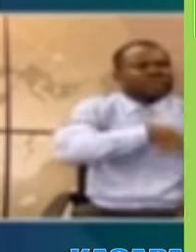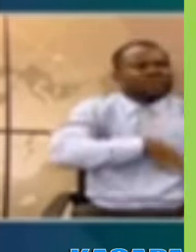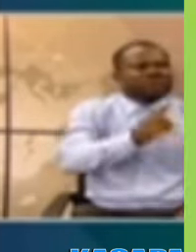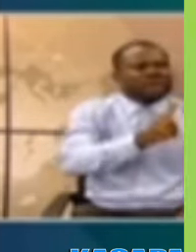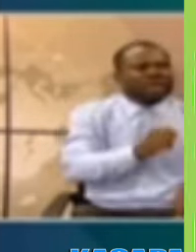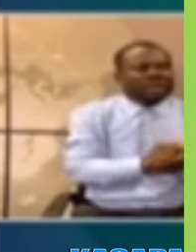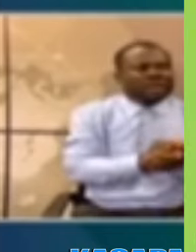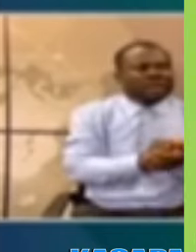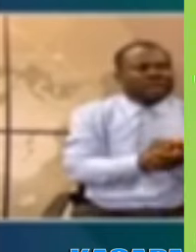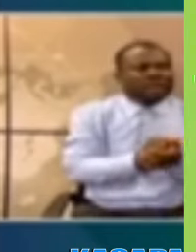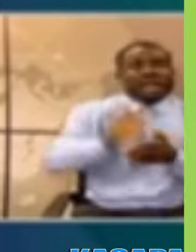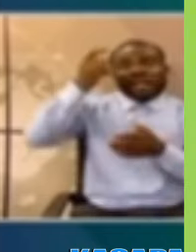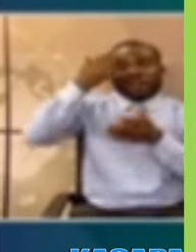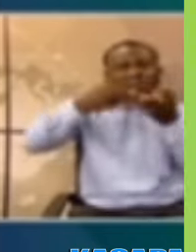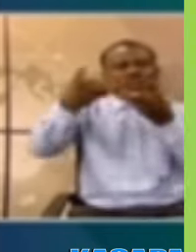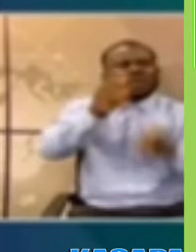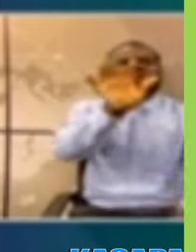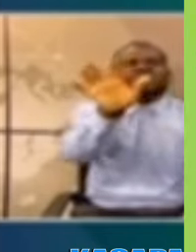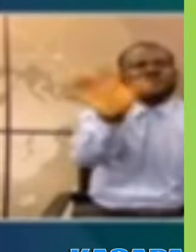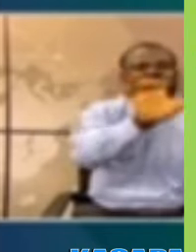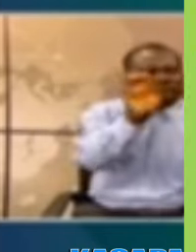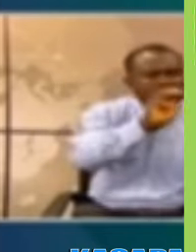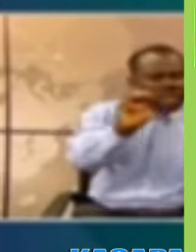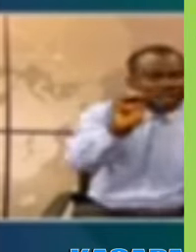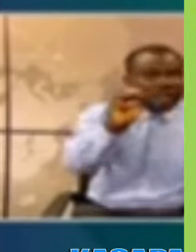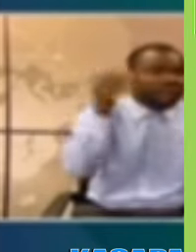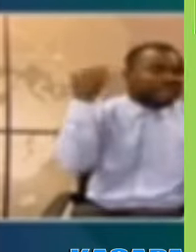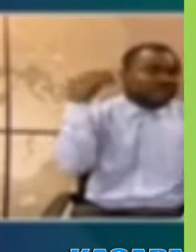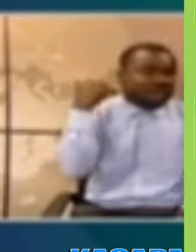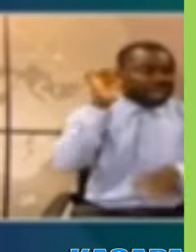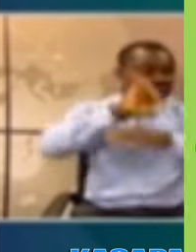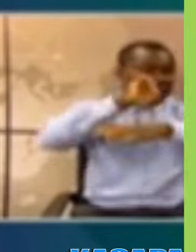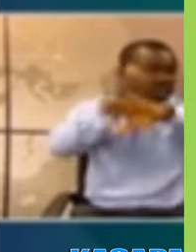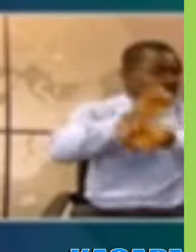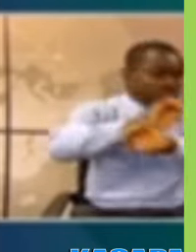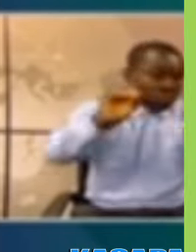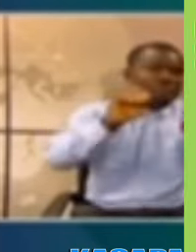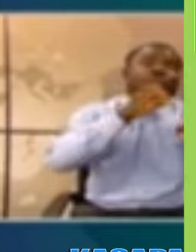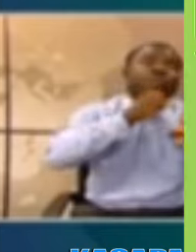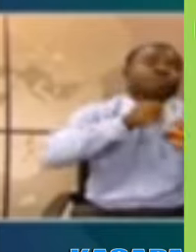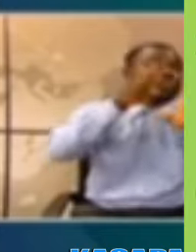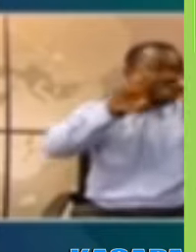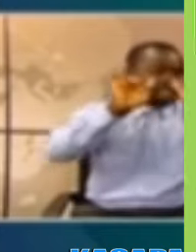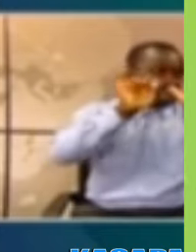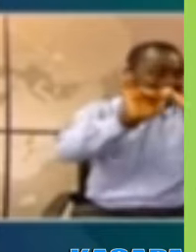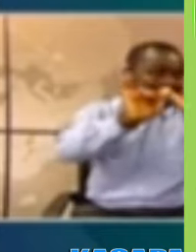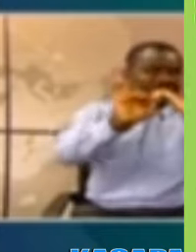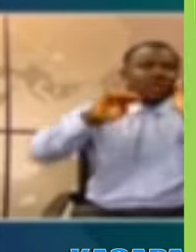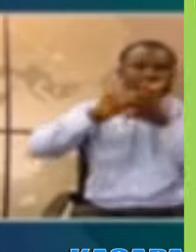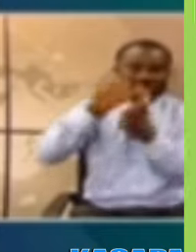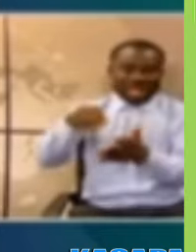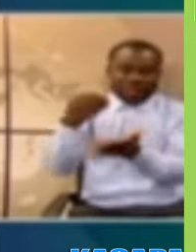buy this at 500 million cedis no. So, ebe bre nananom se. So, nananom ye pese ye be make it fast you